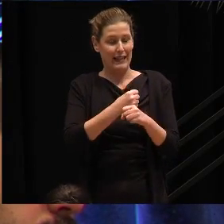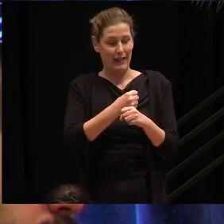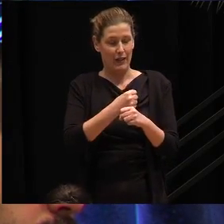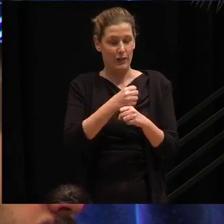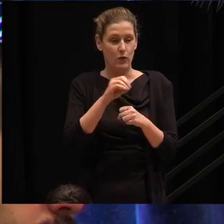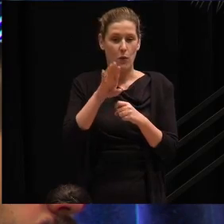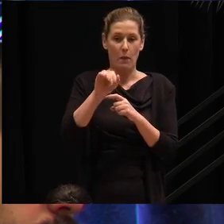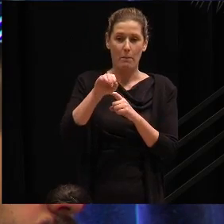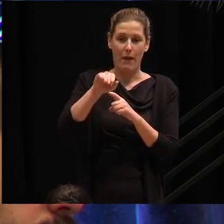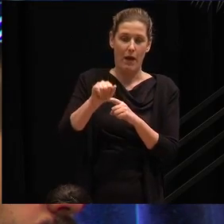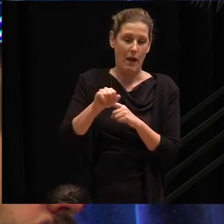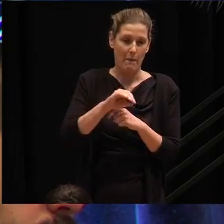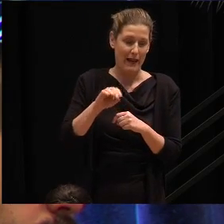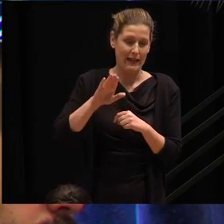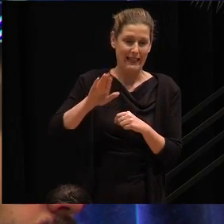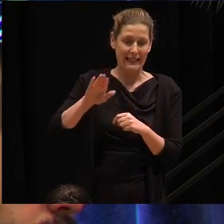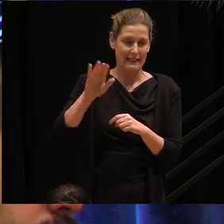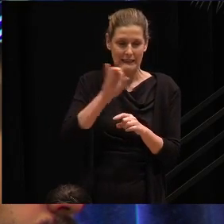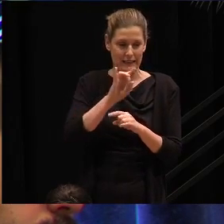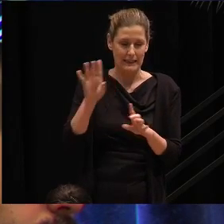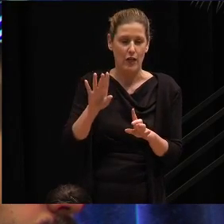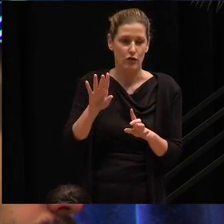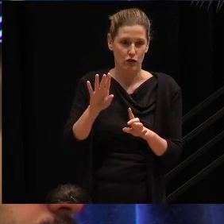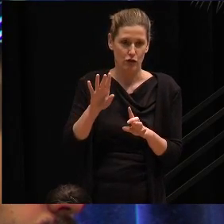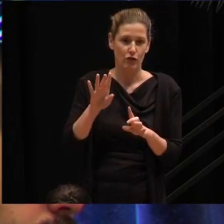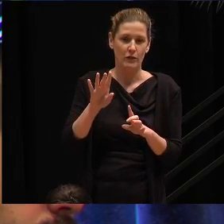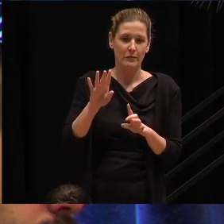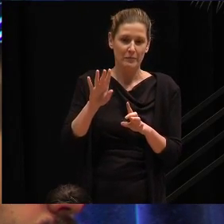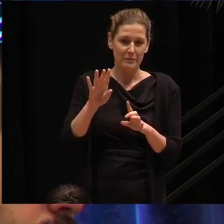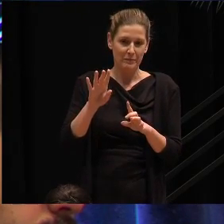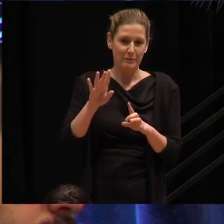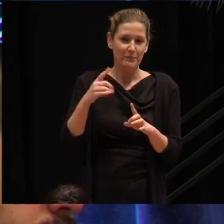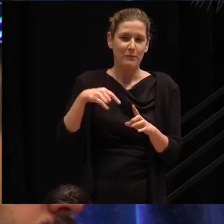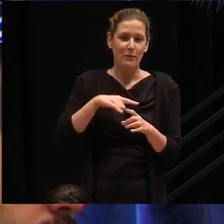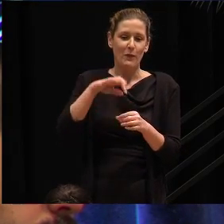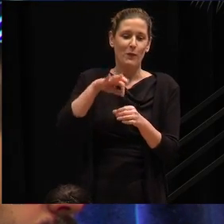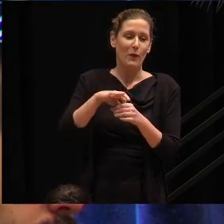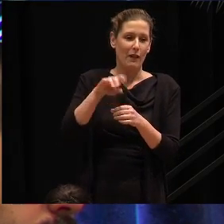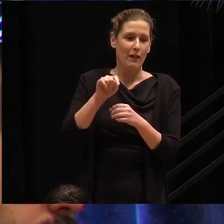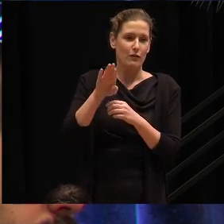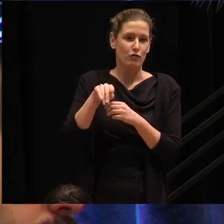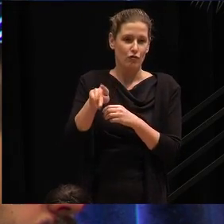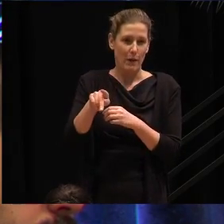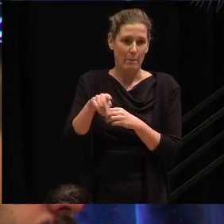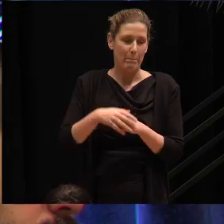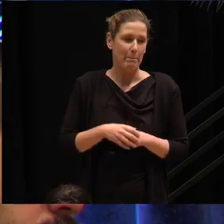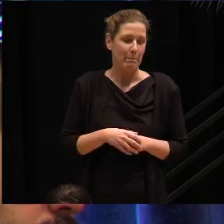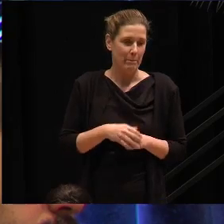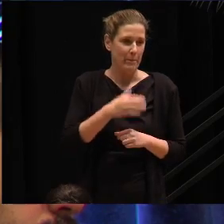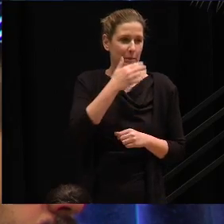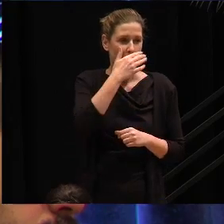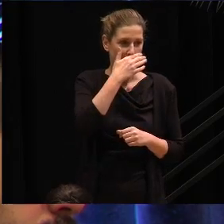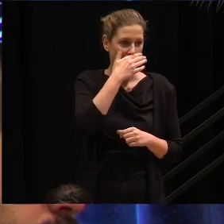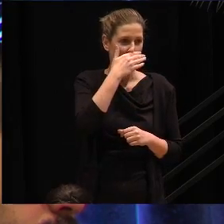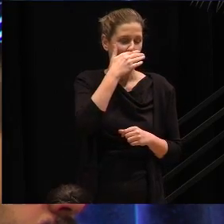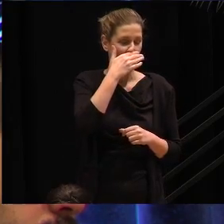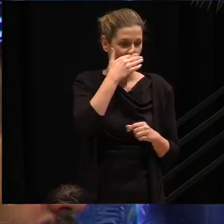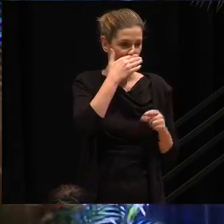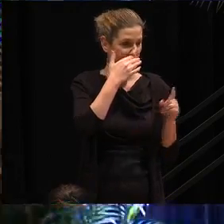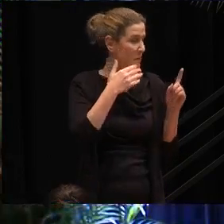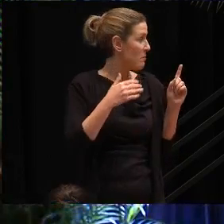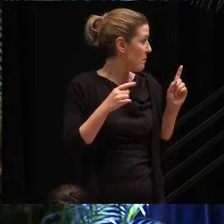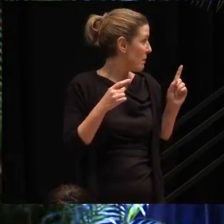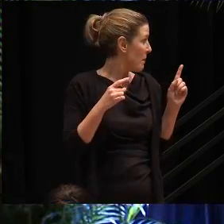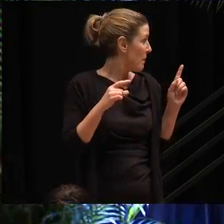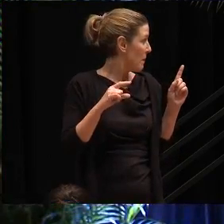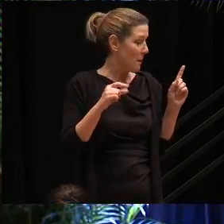Obama and the disaster that he was, we elected President Trump. Gabriela Dolmens, it looks like you're itching